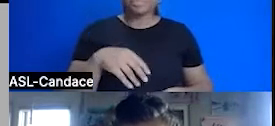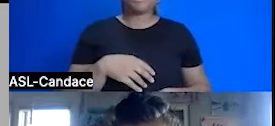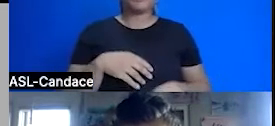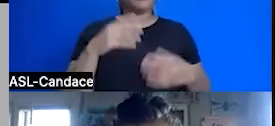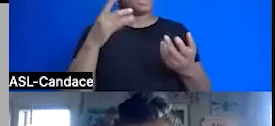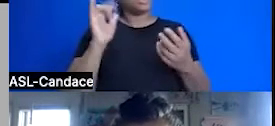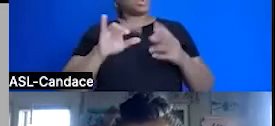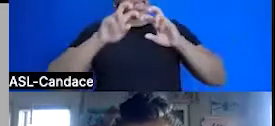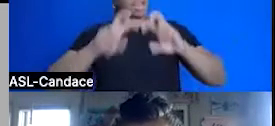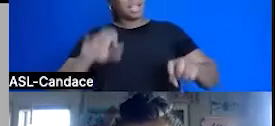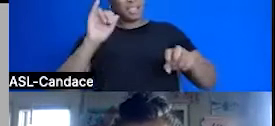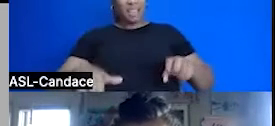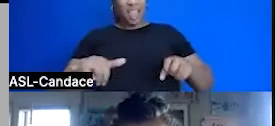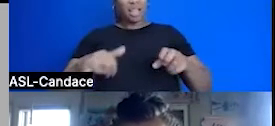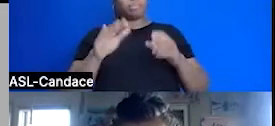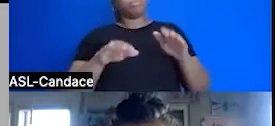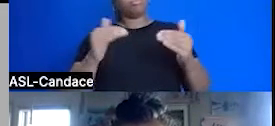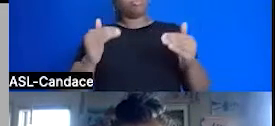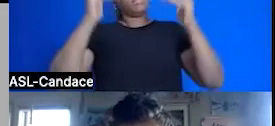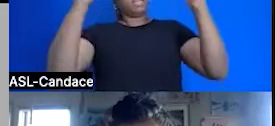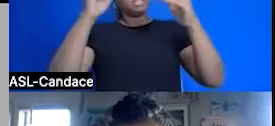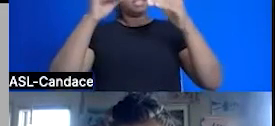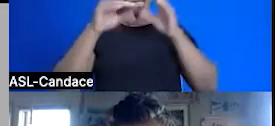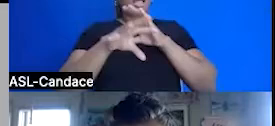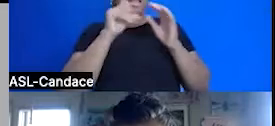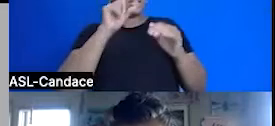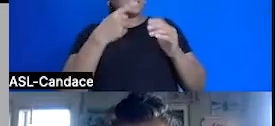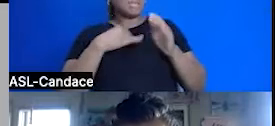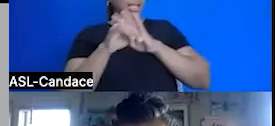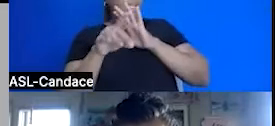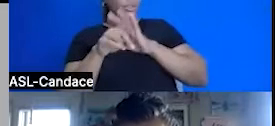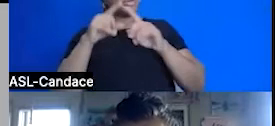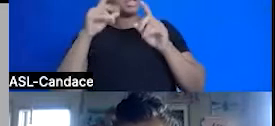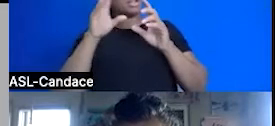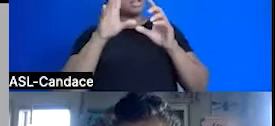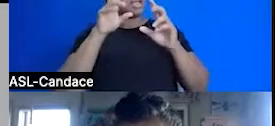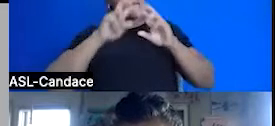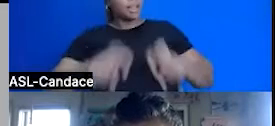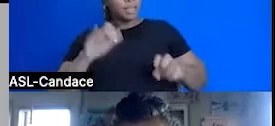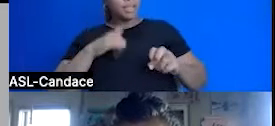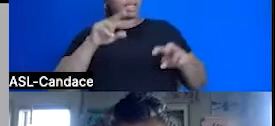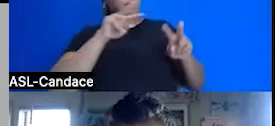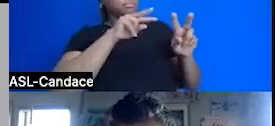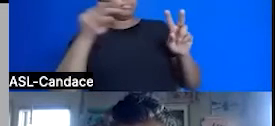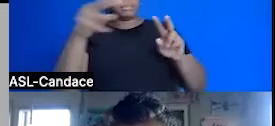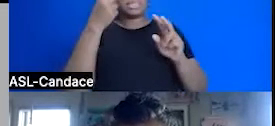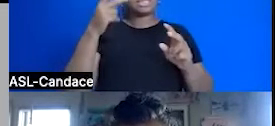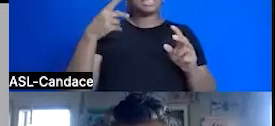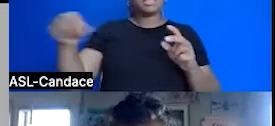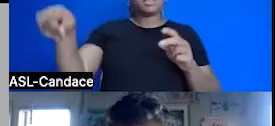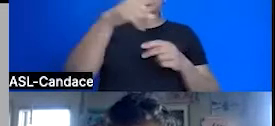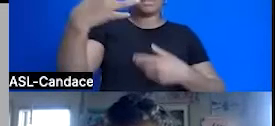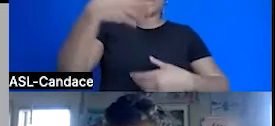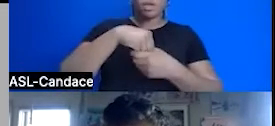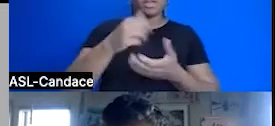privilege outside of my filmmaking identity, it allows me to see my participants in a full way and not just as subjects, right?